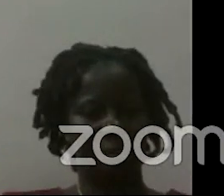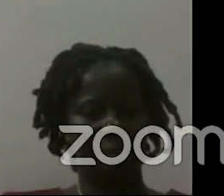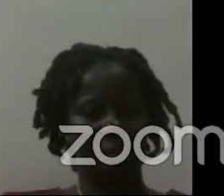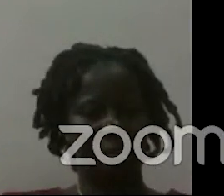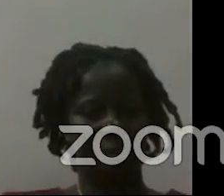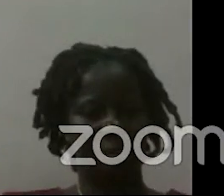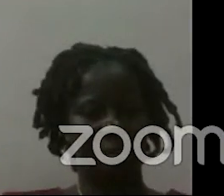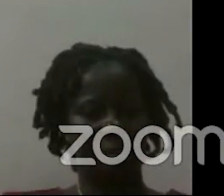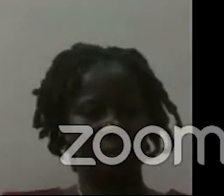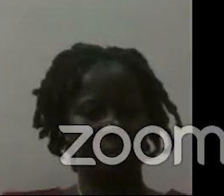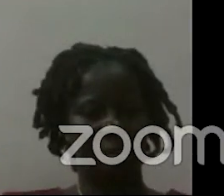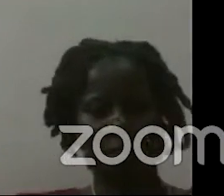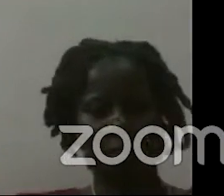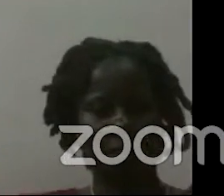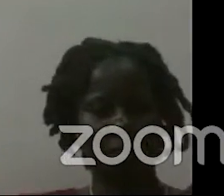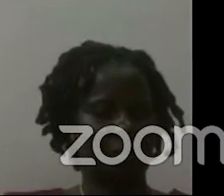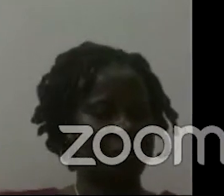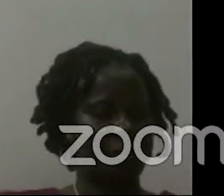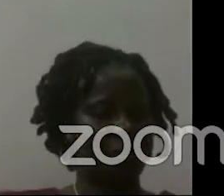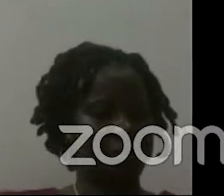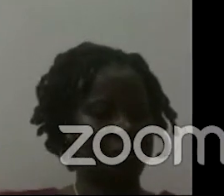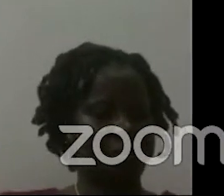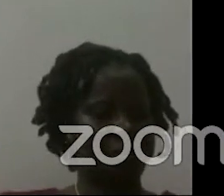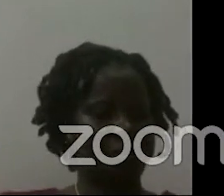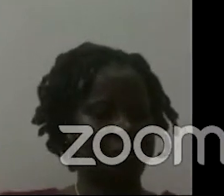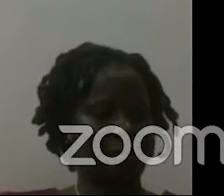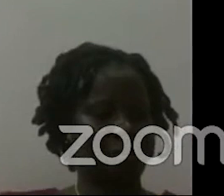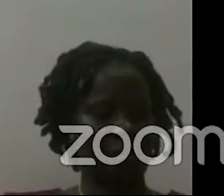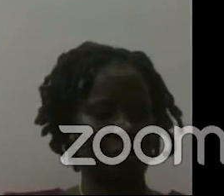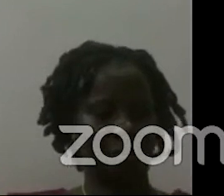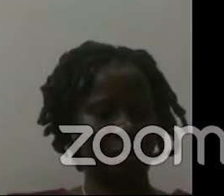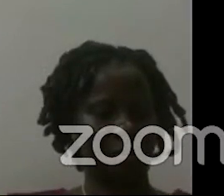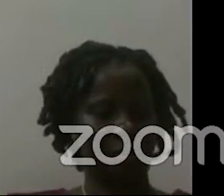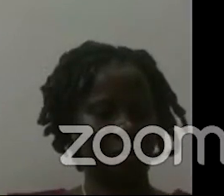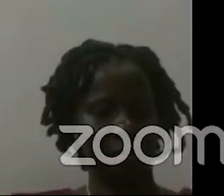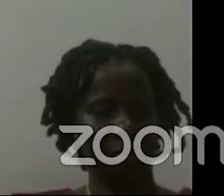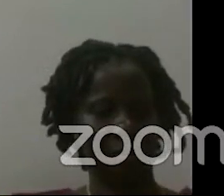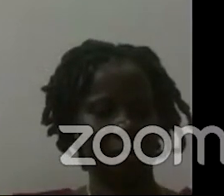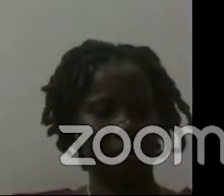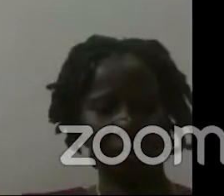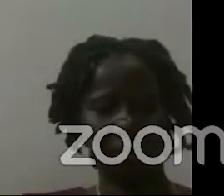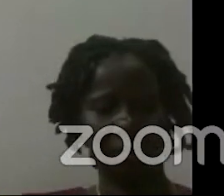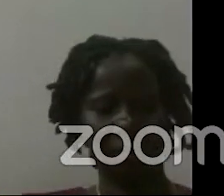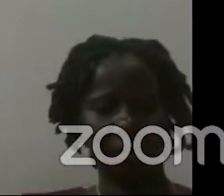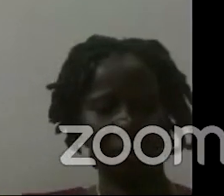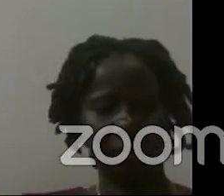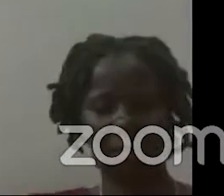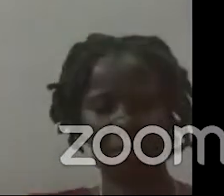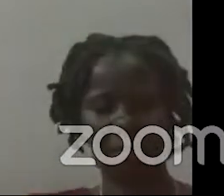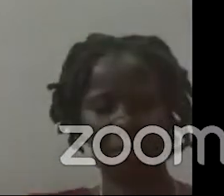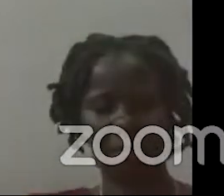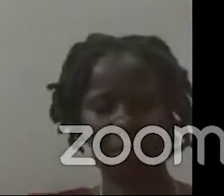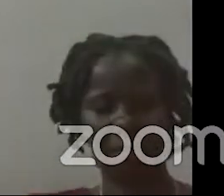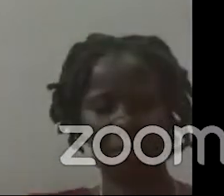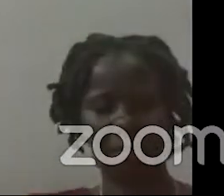that, I'm a person who does not like audit so much. Neither do I like risk and compliance. I'd be better giving me something